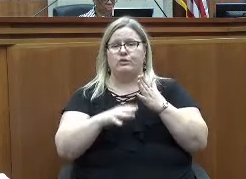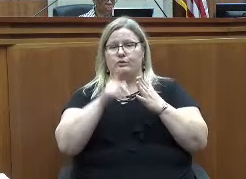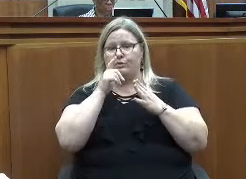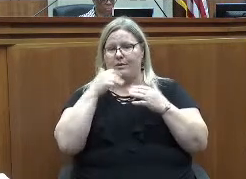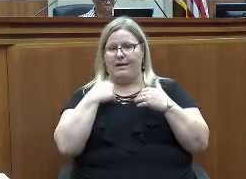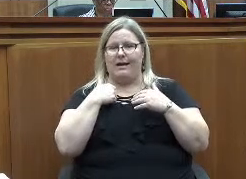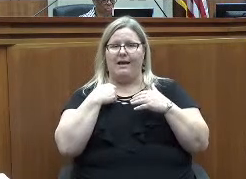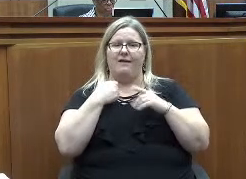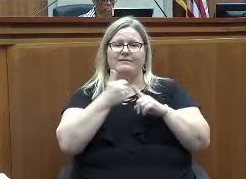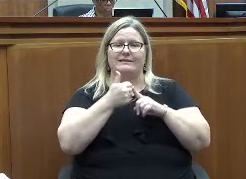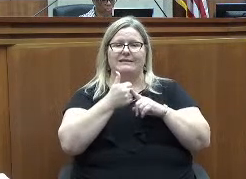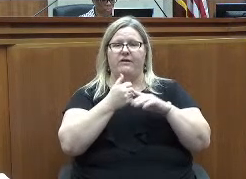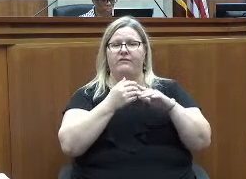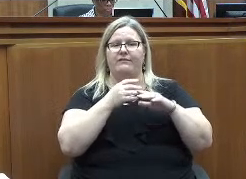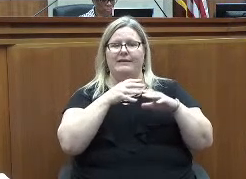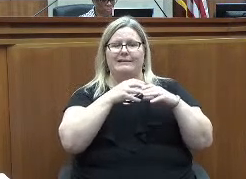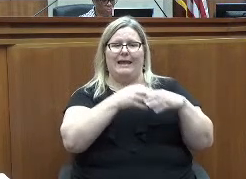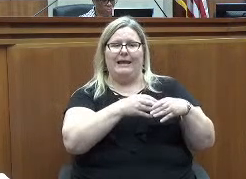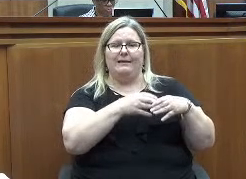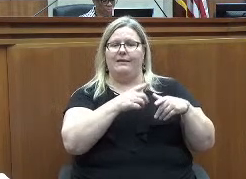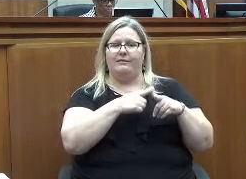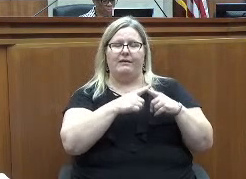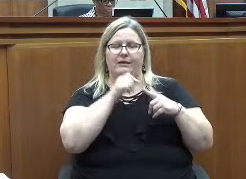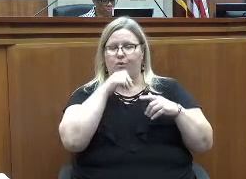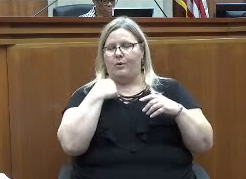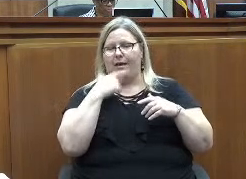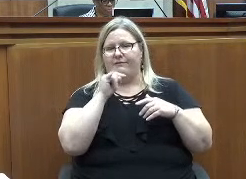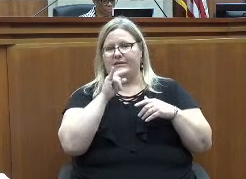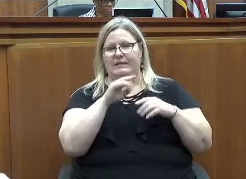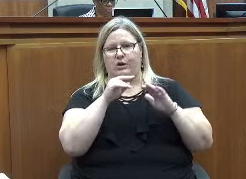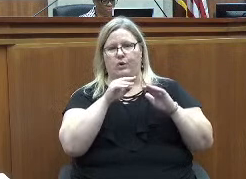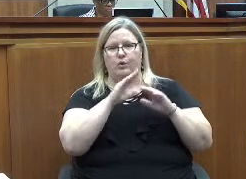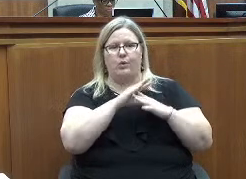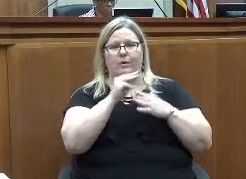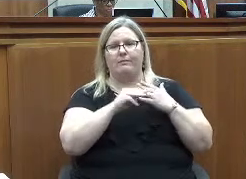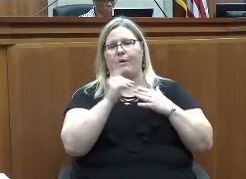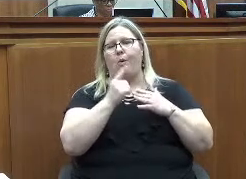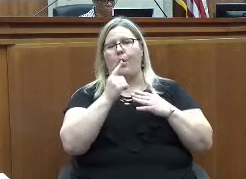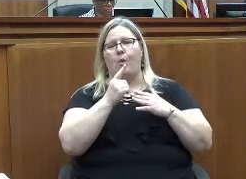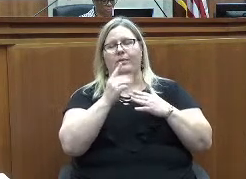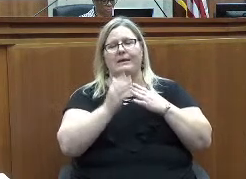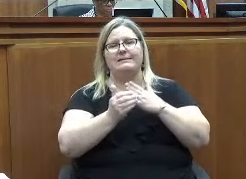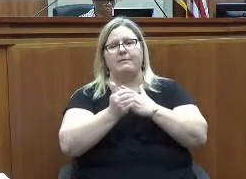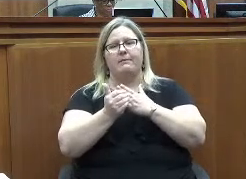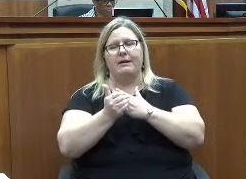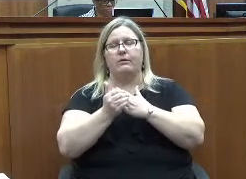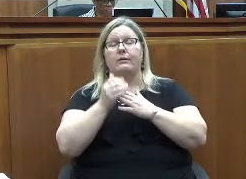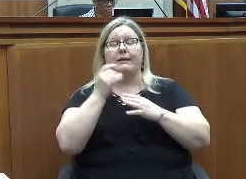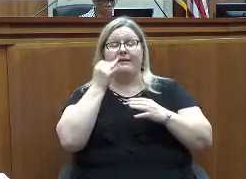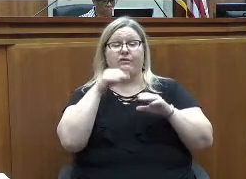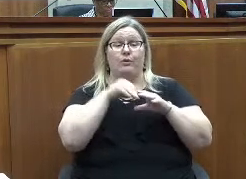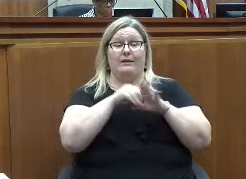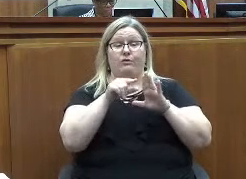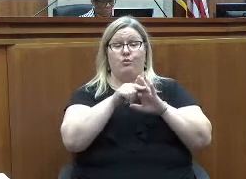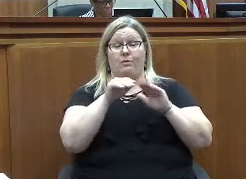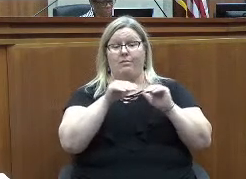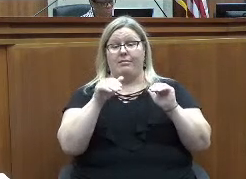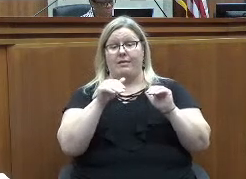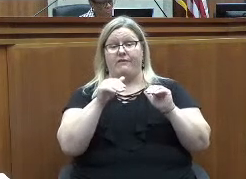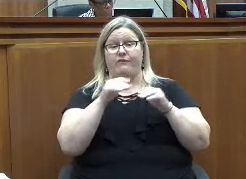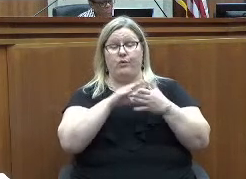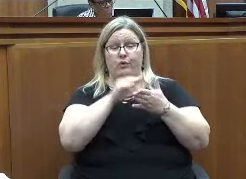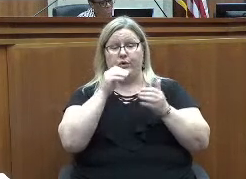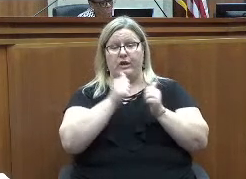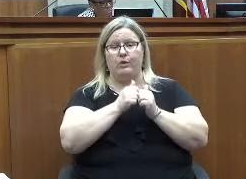classrooms do not access Tier 1 curricula, only supplemental. Students within their grade level learning with neurotypical